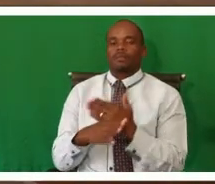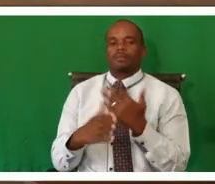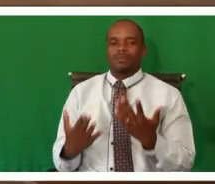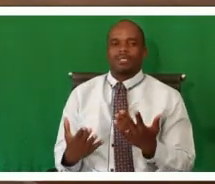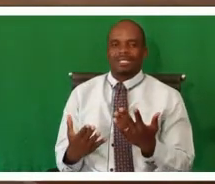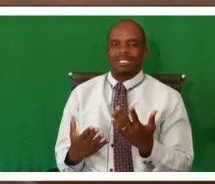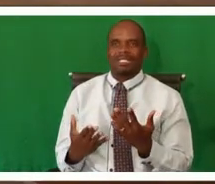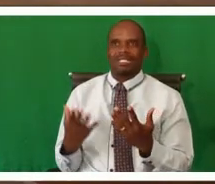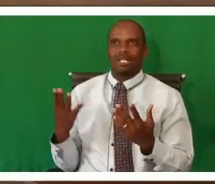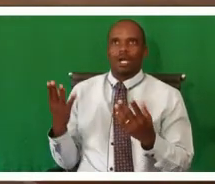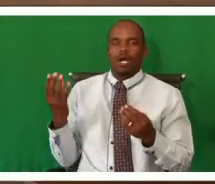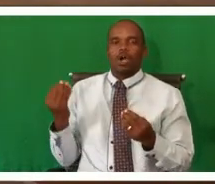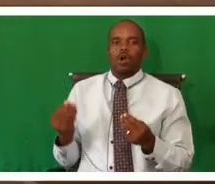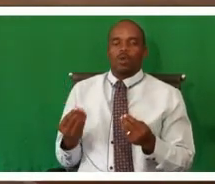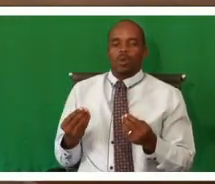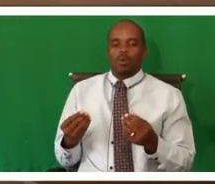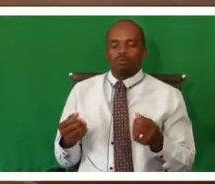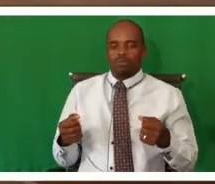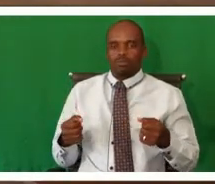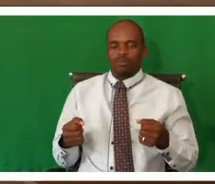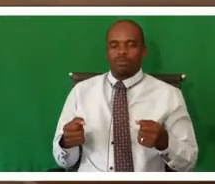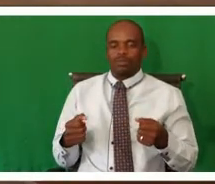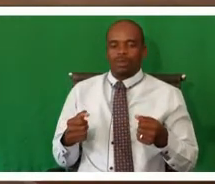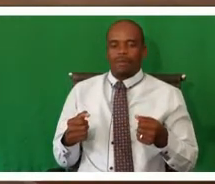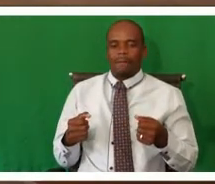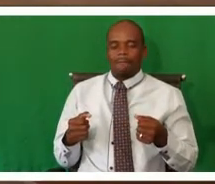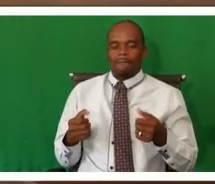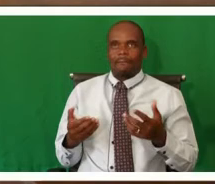kept the boat